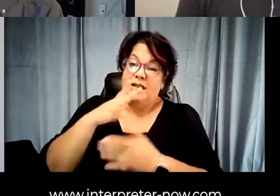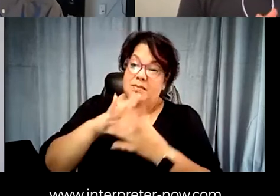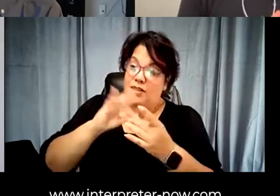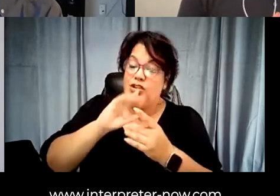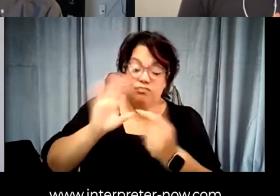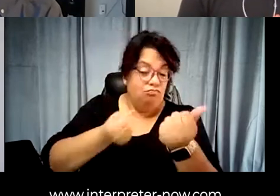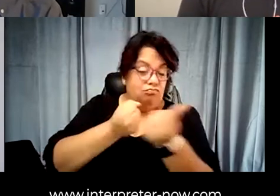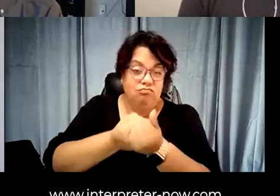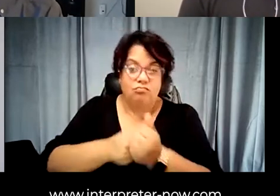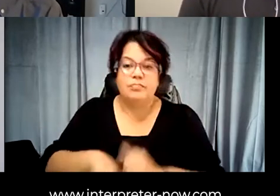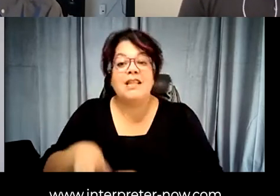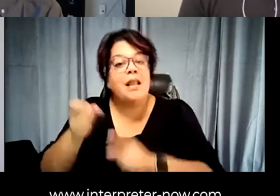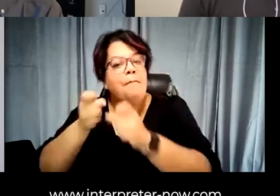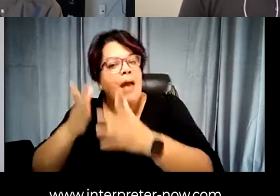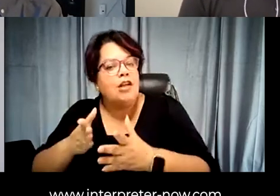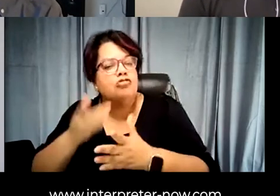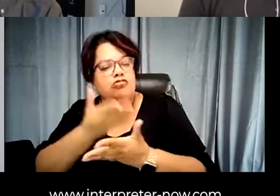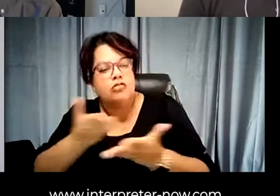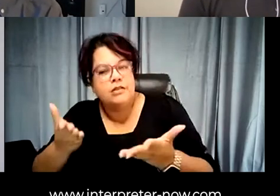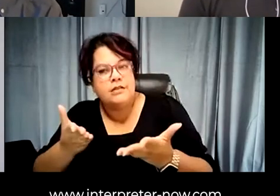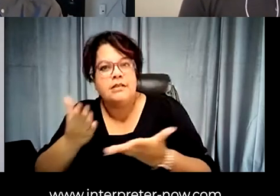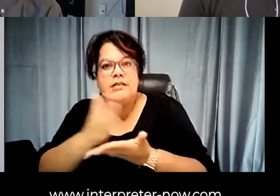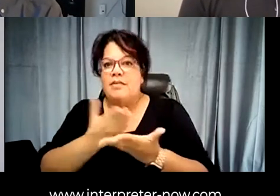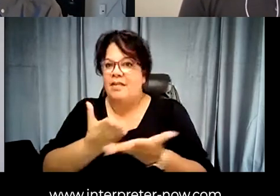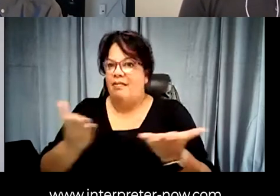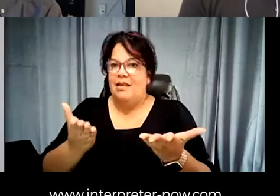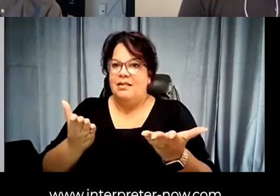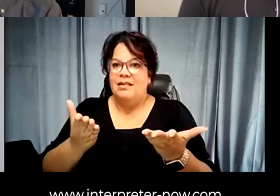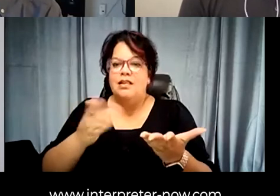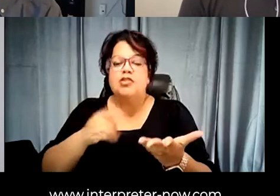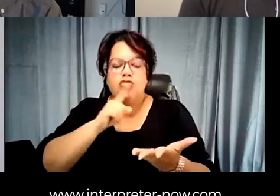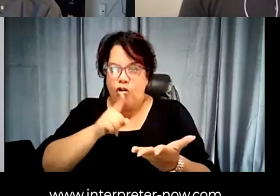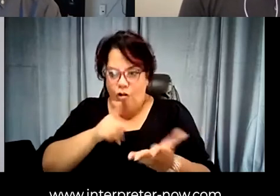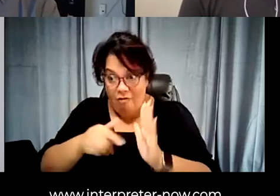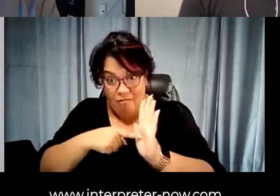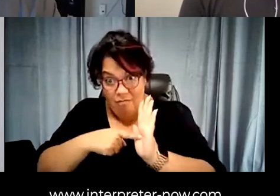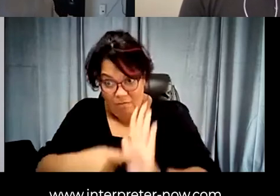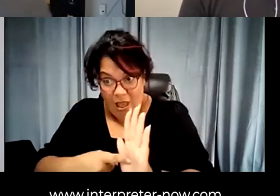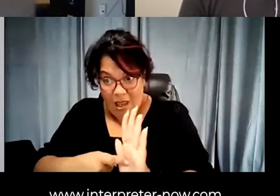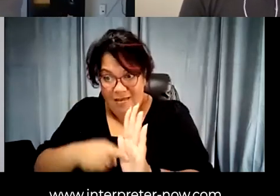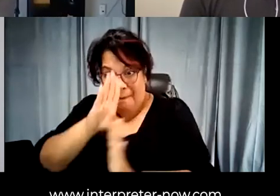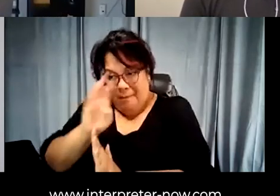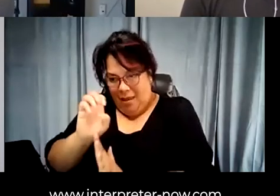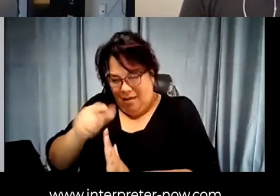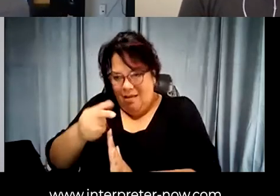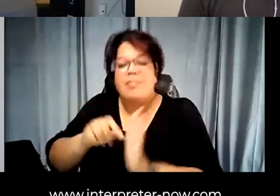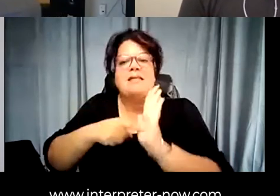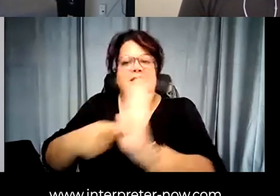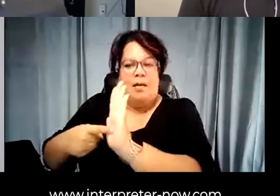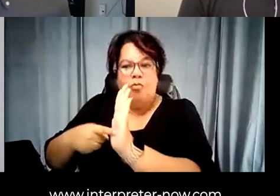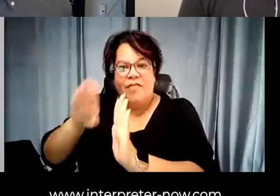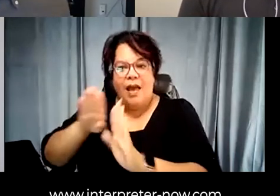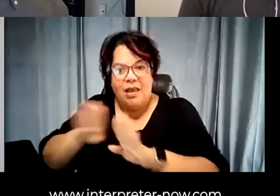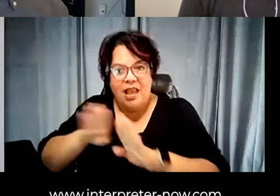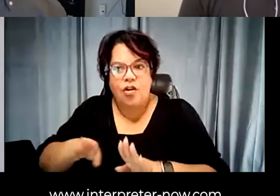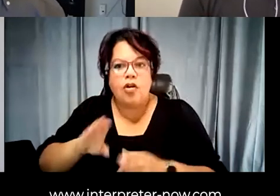the managers, some of the biggest things, absolutely illustrating the behavior is huge. It's actually one of the number one reasons that people don't